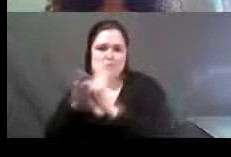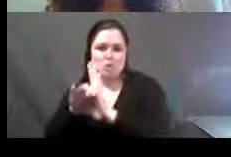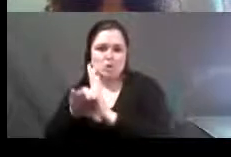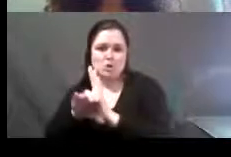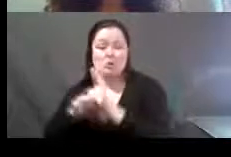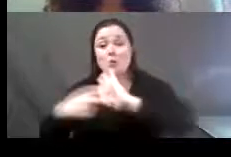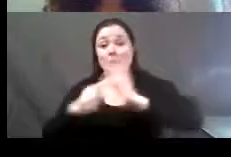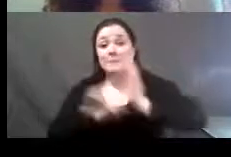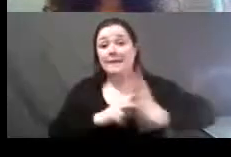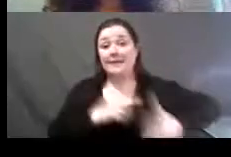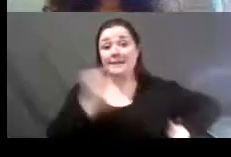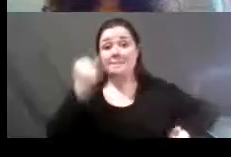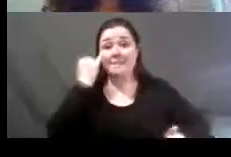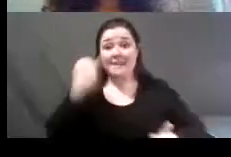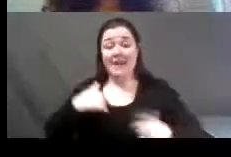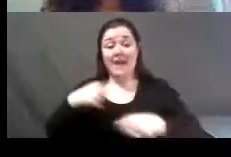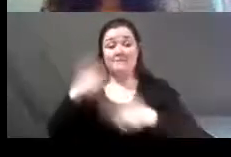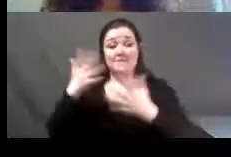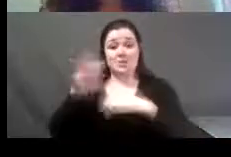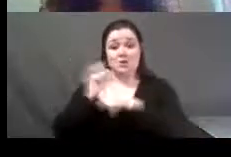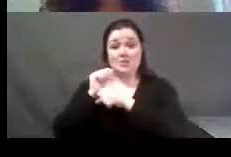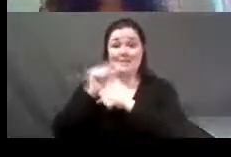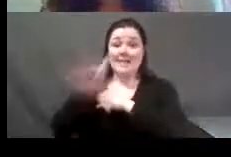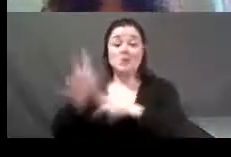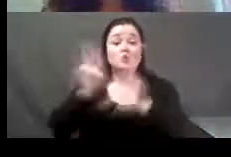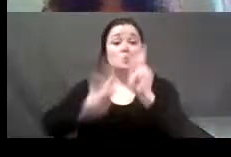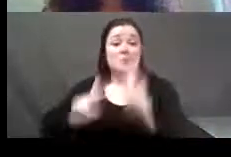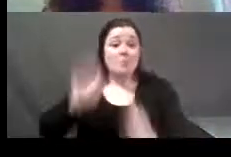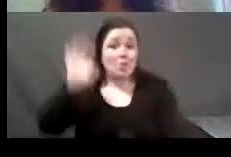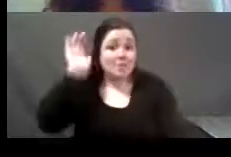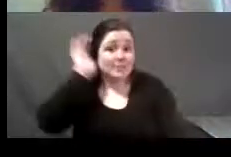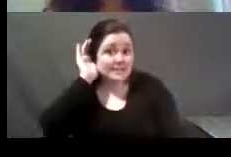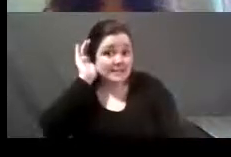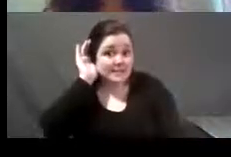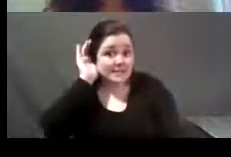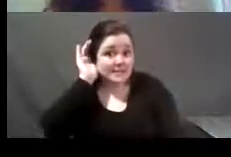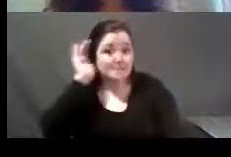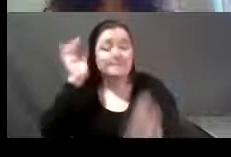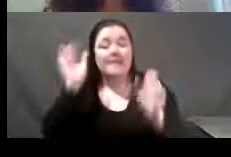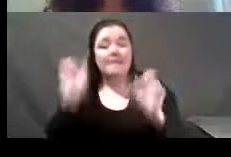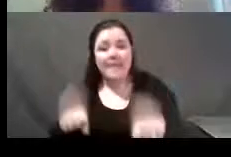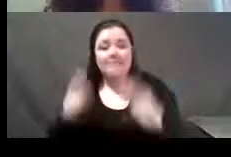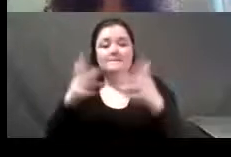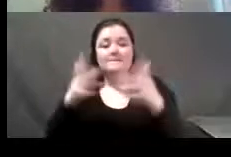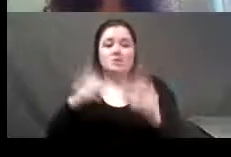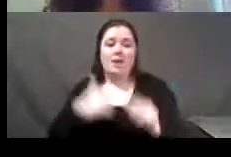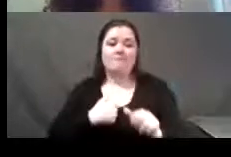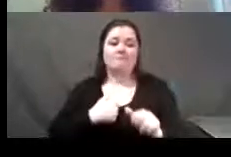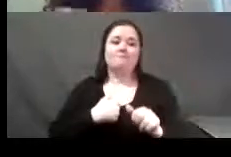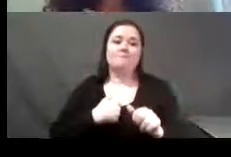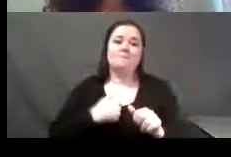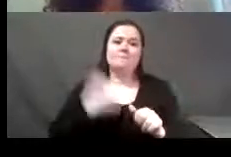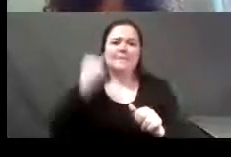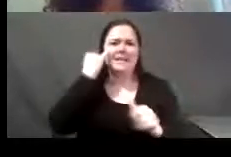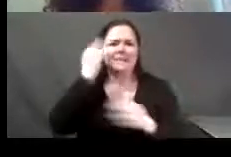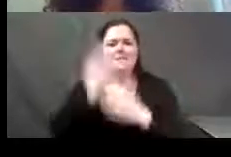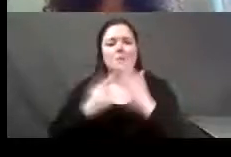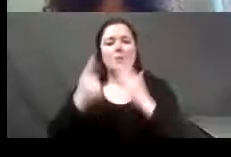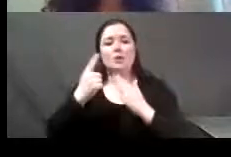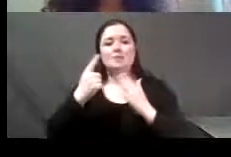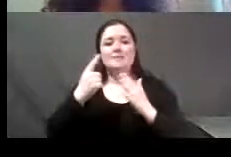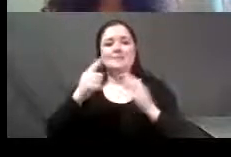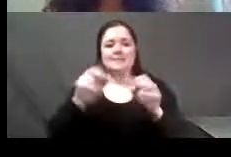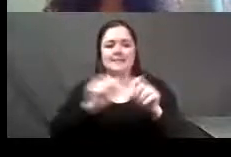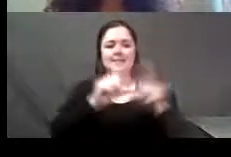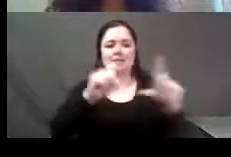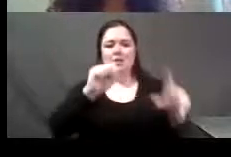were to send it to people listening today, they can have, if someone needs a screen reader, they can actually get